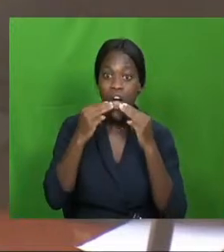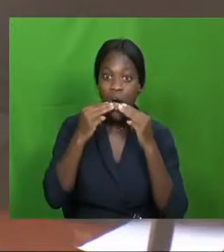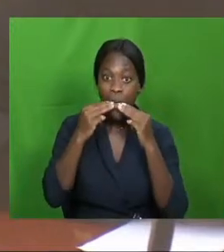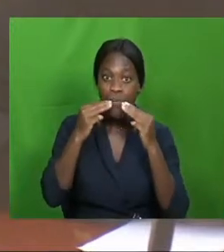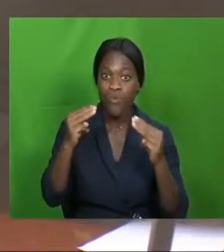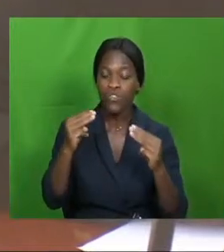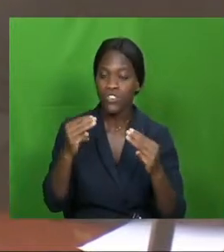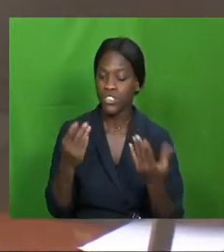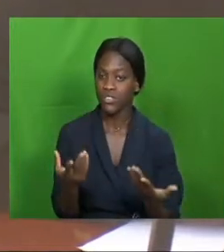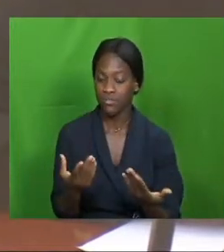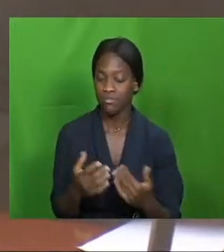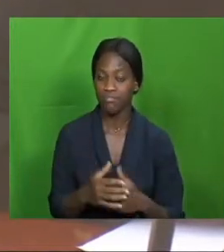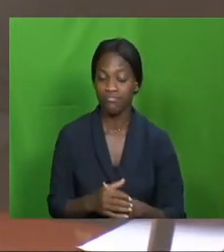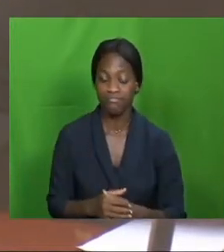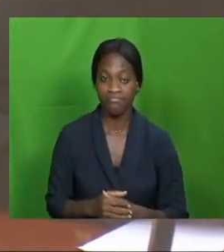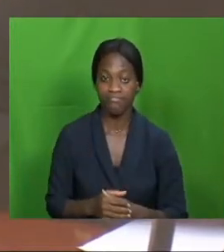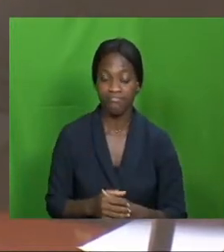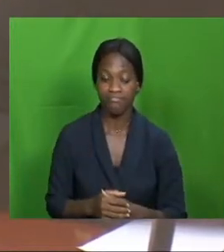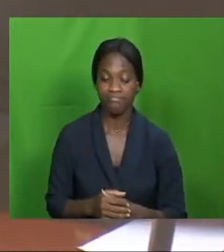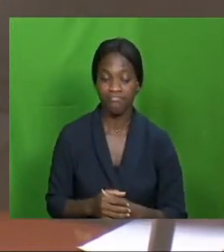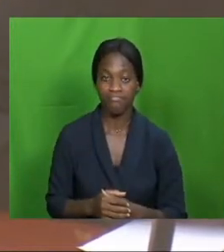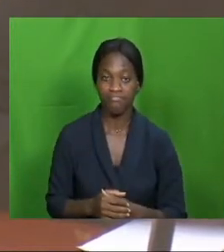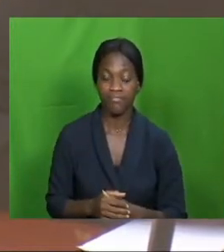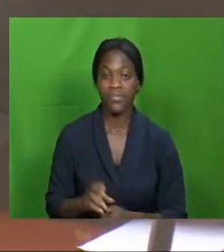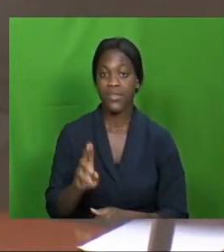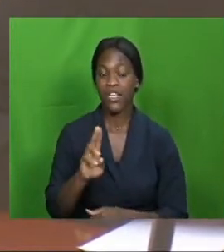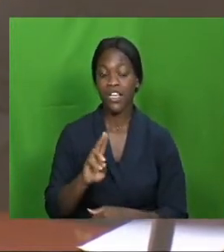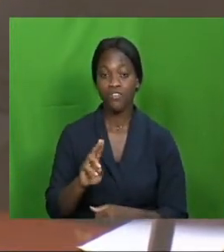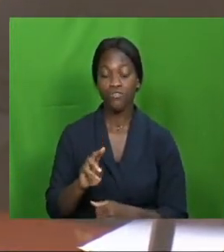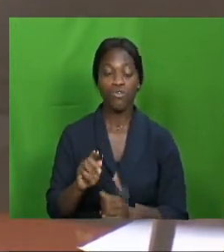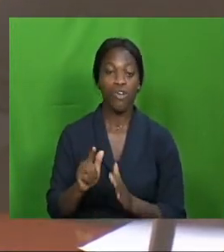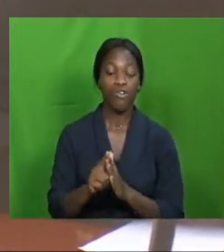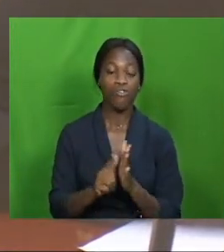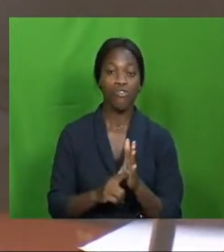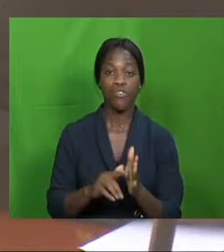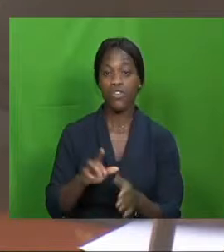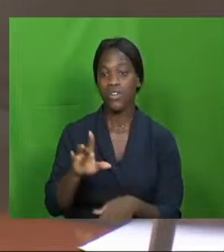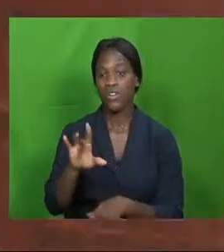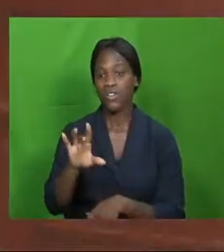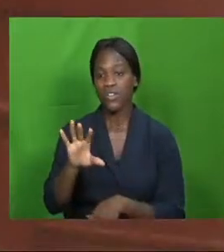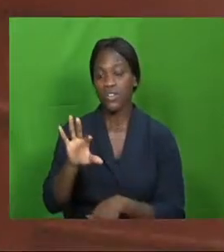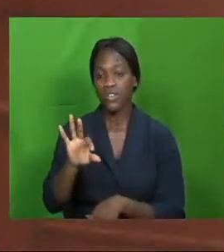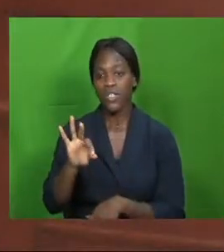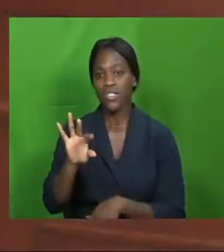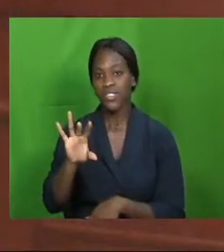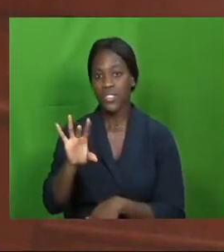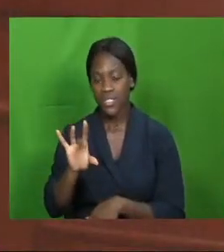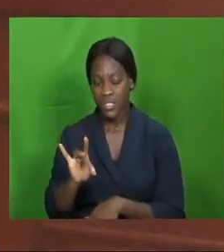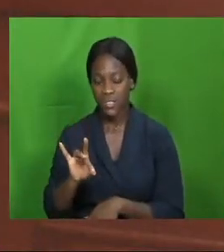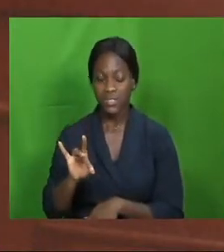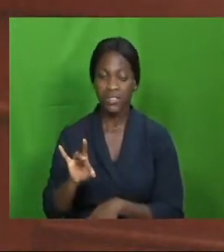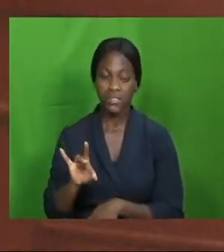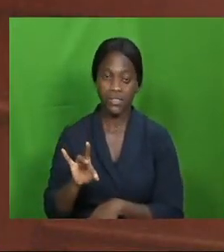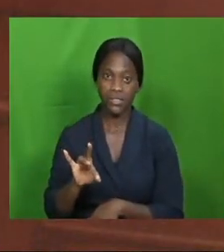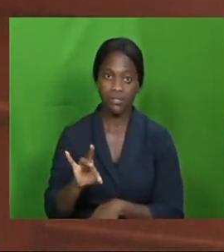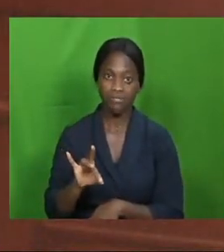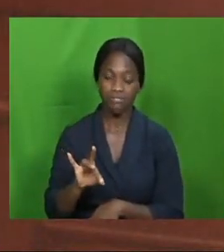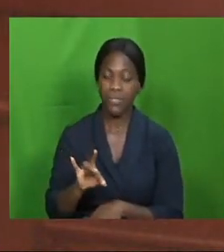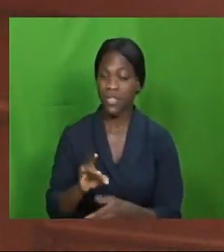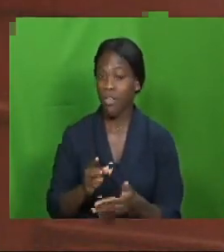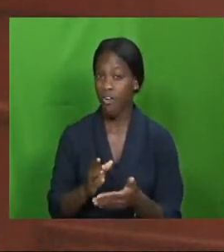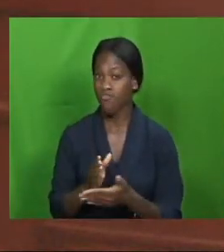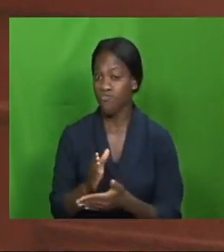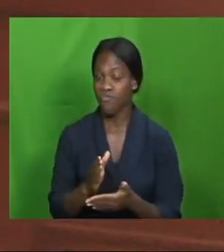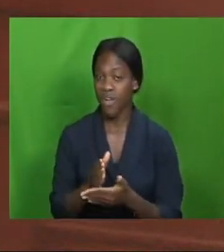You can see Order 98 of the Standing Orders of Parliament and go through the usual practice of the